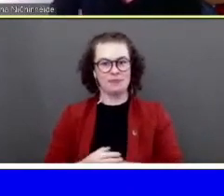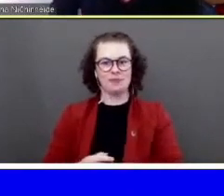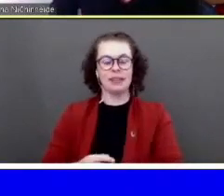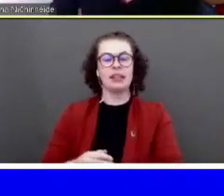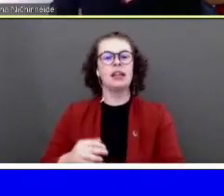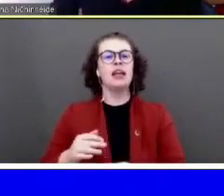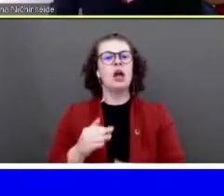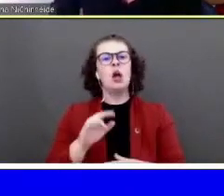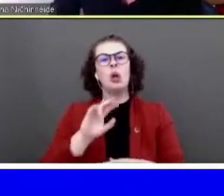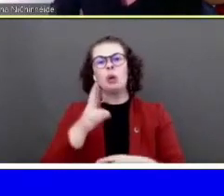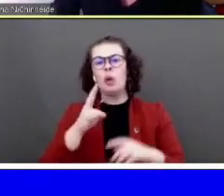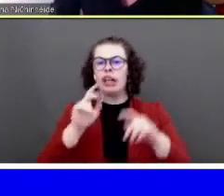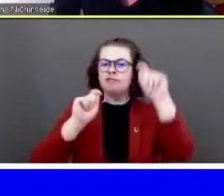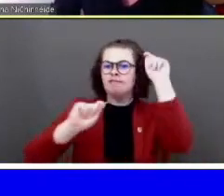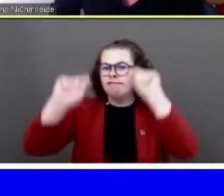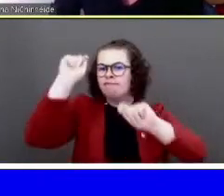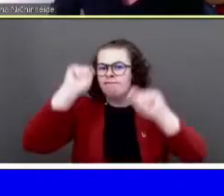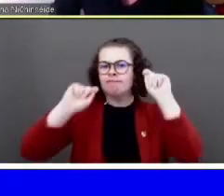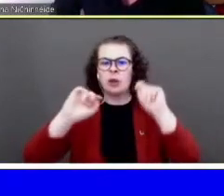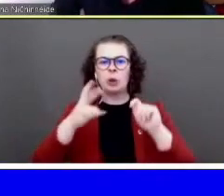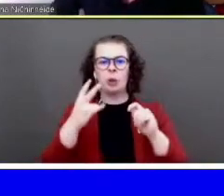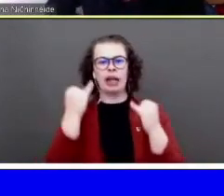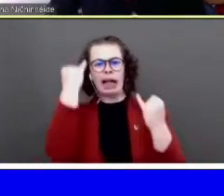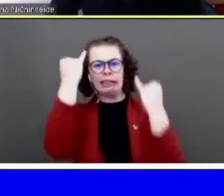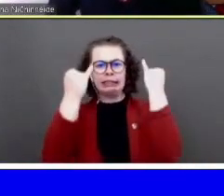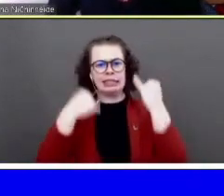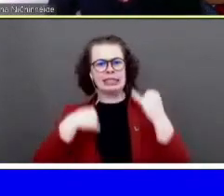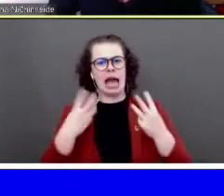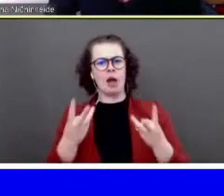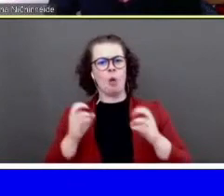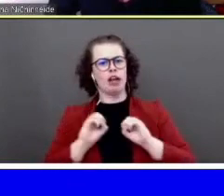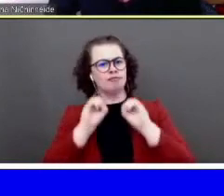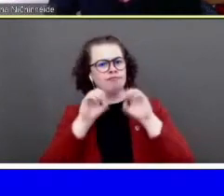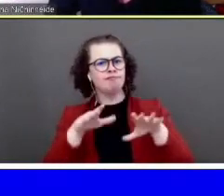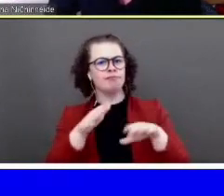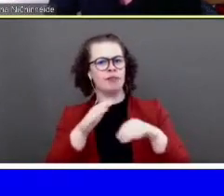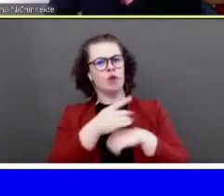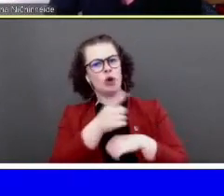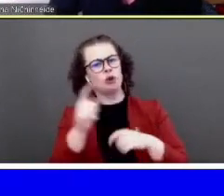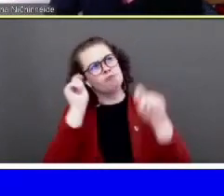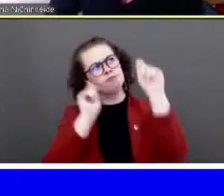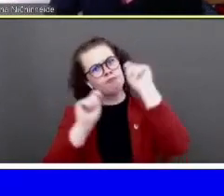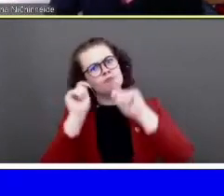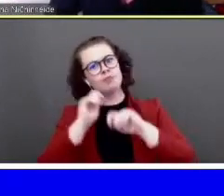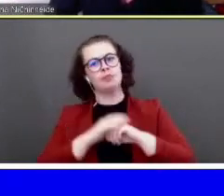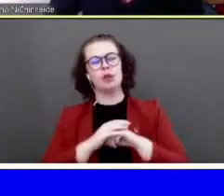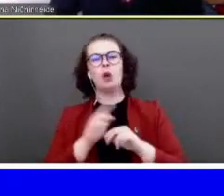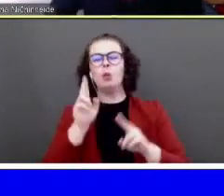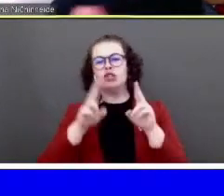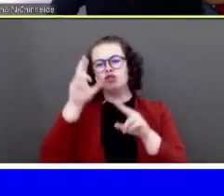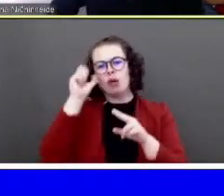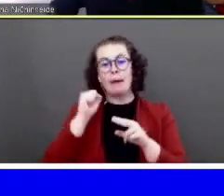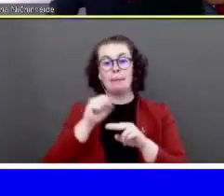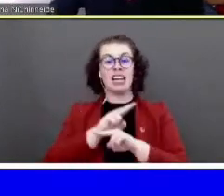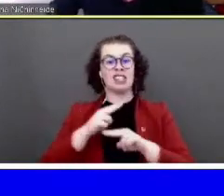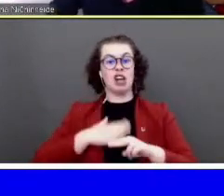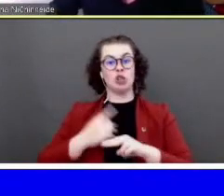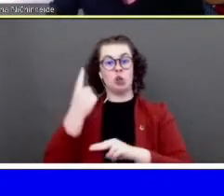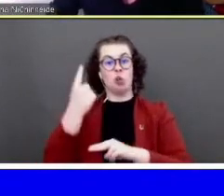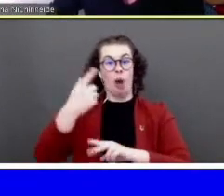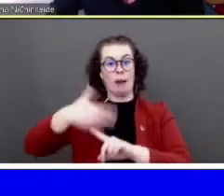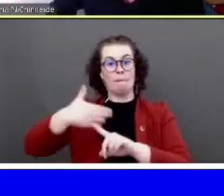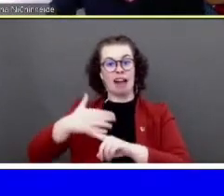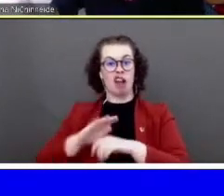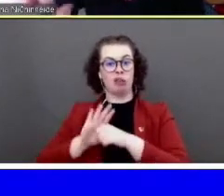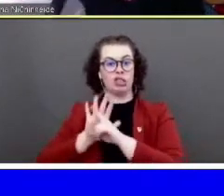Quick thoughts and reflections. One thing is, I suppose we should all be mindful of the intersectional discrimination that happens, you know,